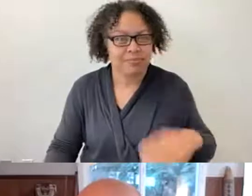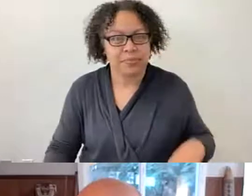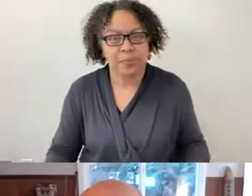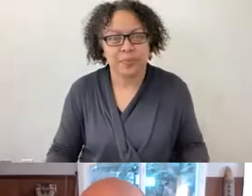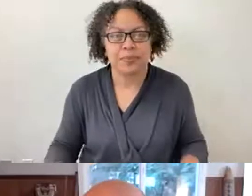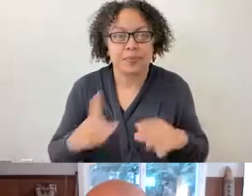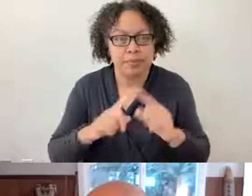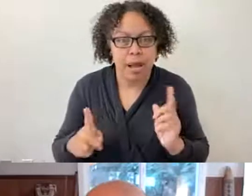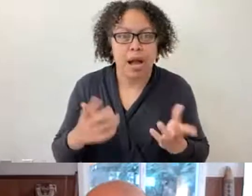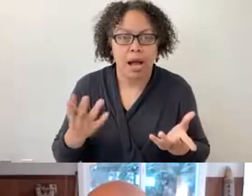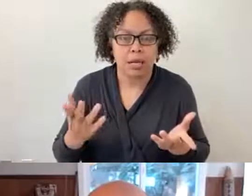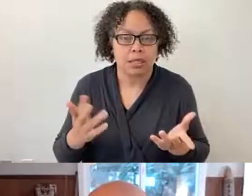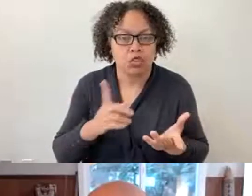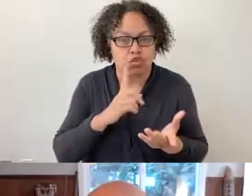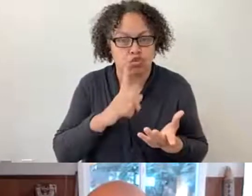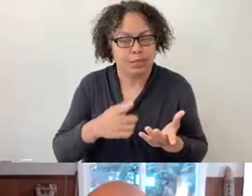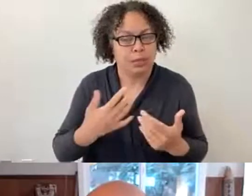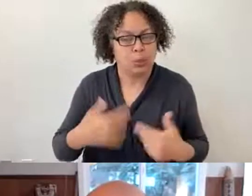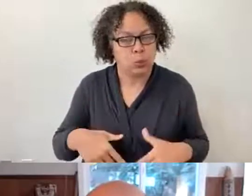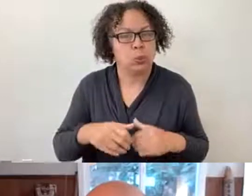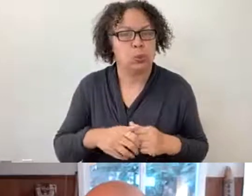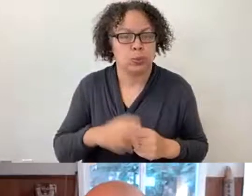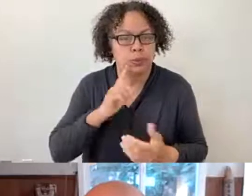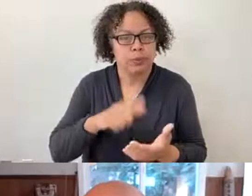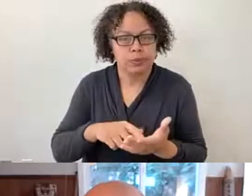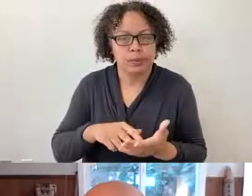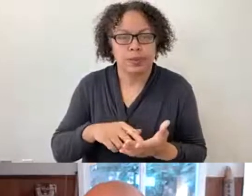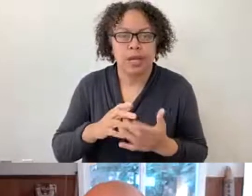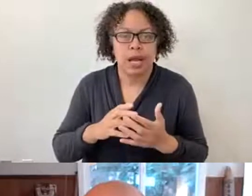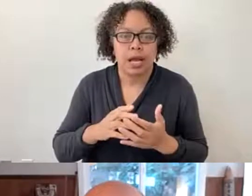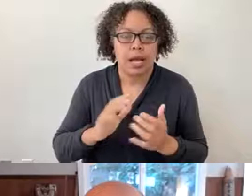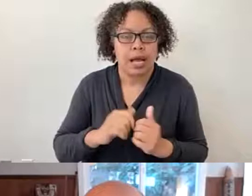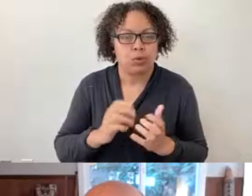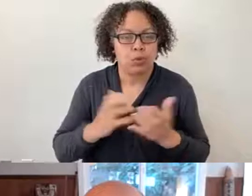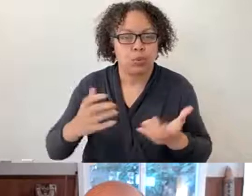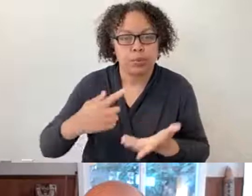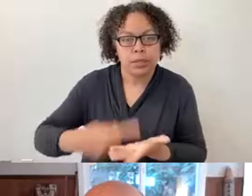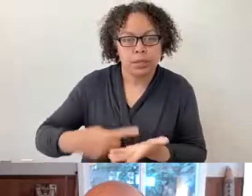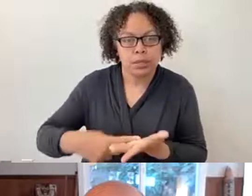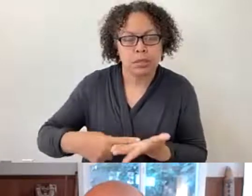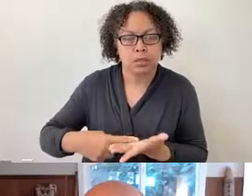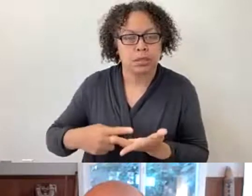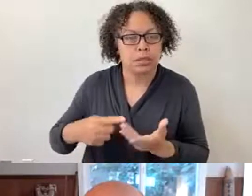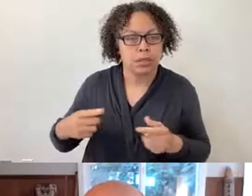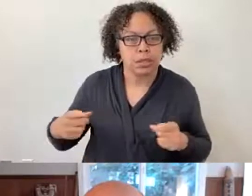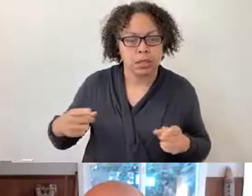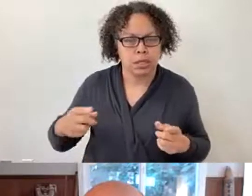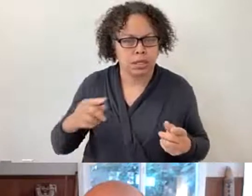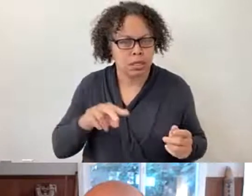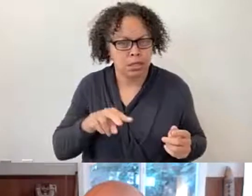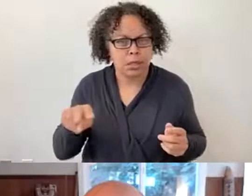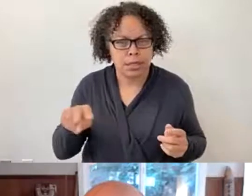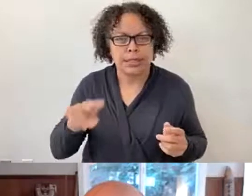But I was really struck by how a lot of the conversations that we were having really mirrored a lot of what I